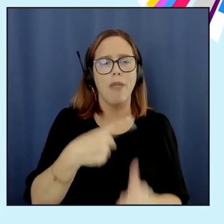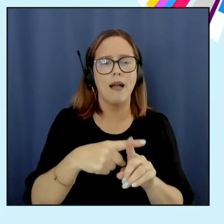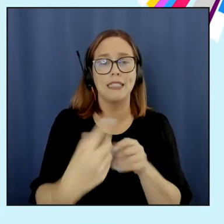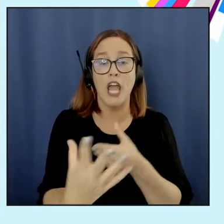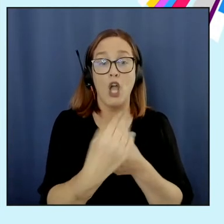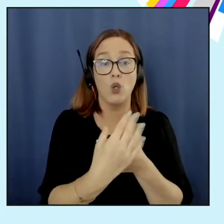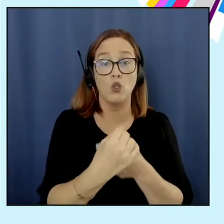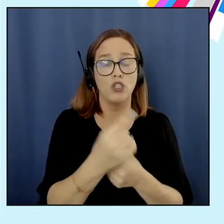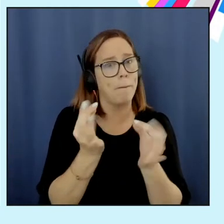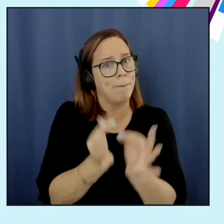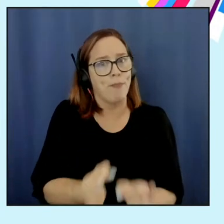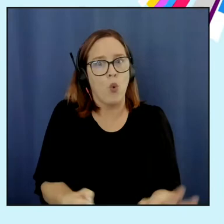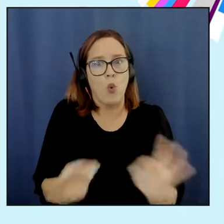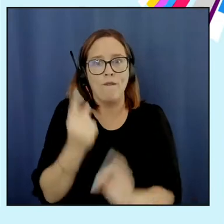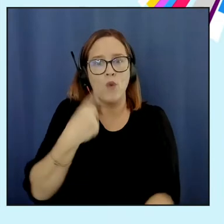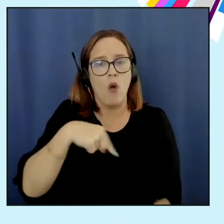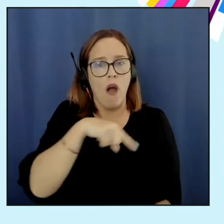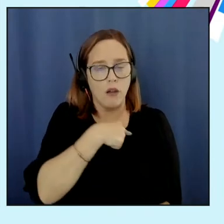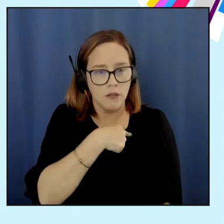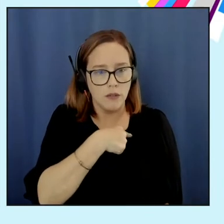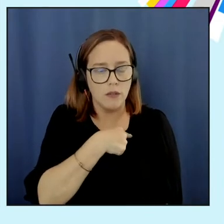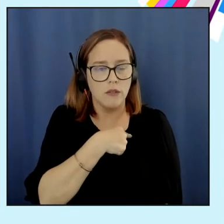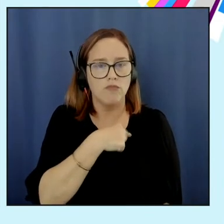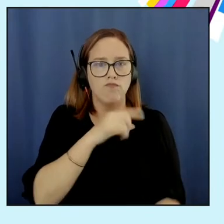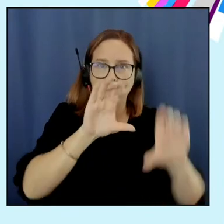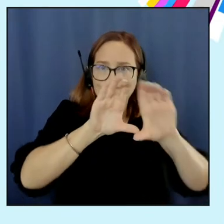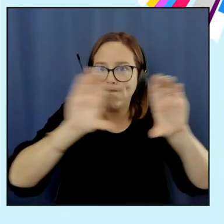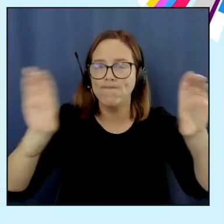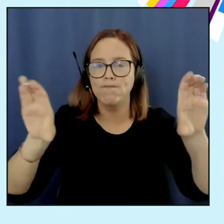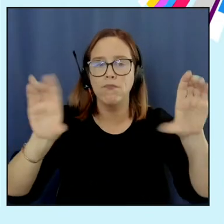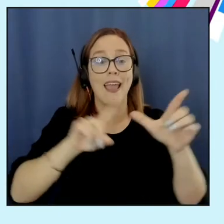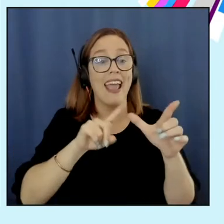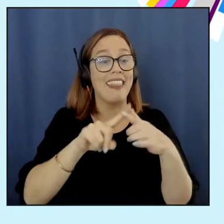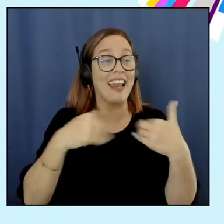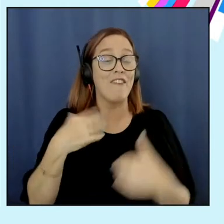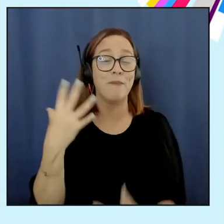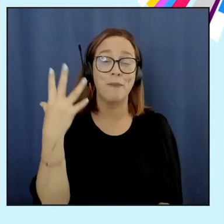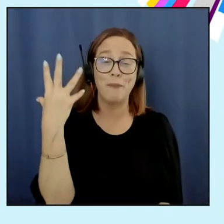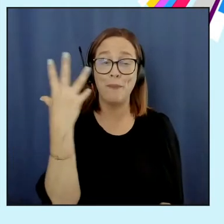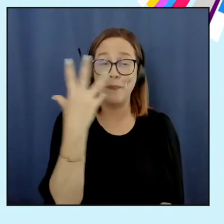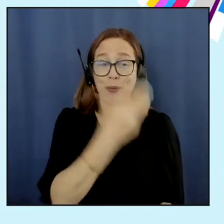us. And then we put up a beautiful LED